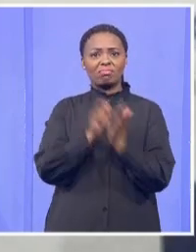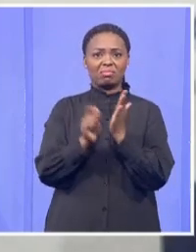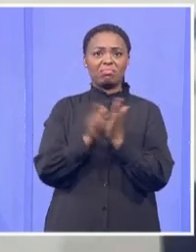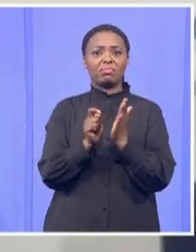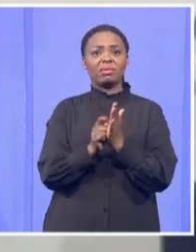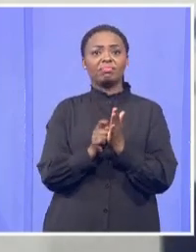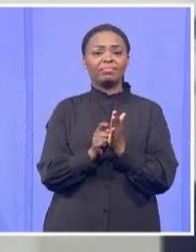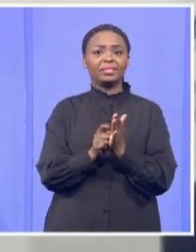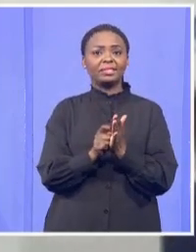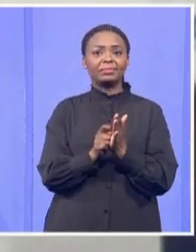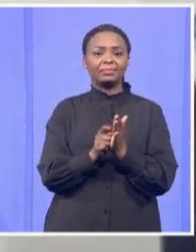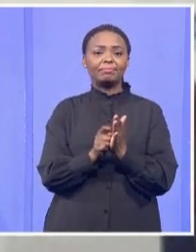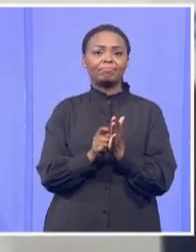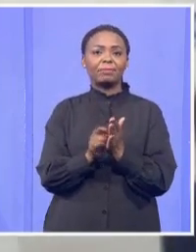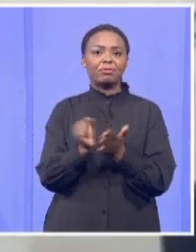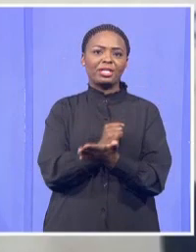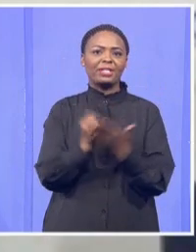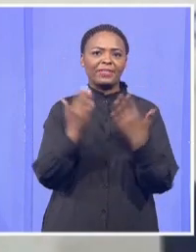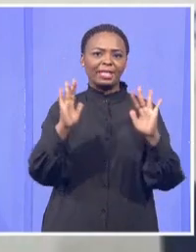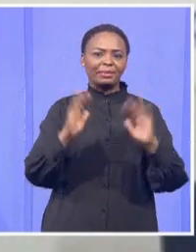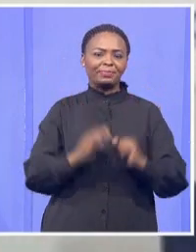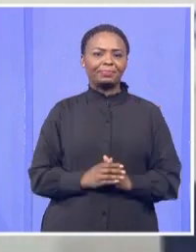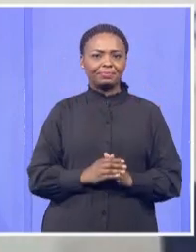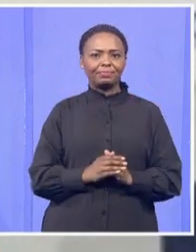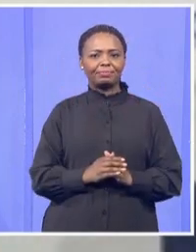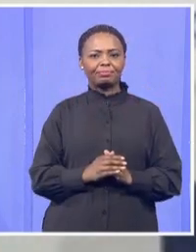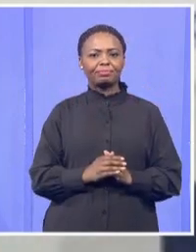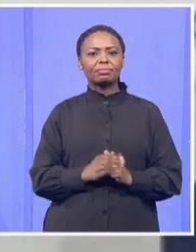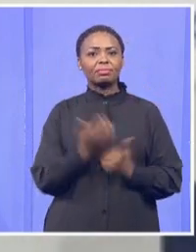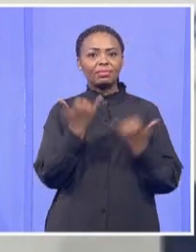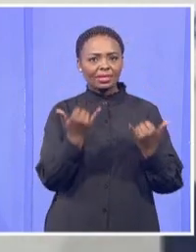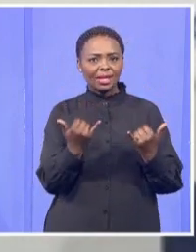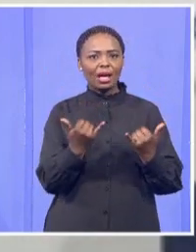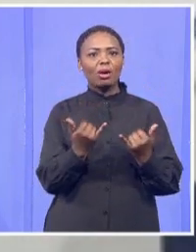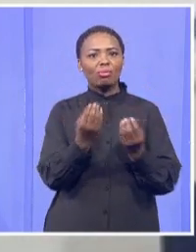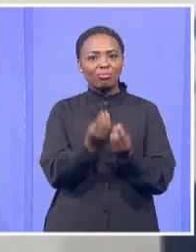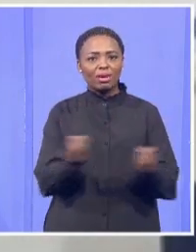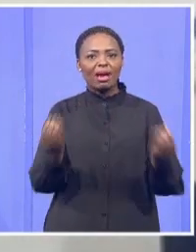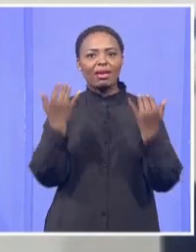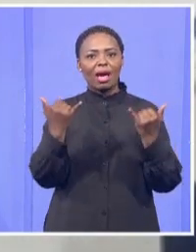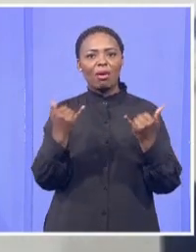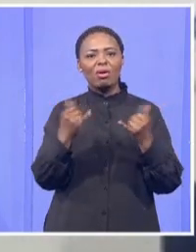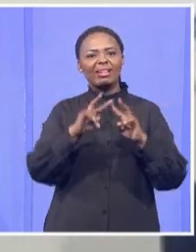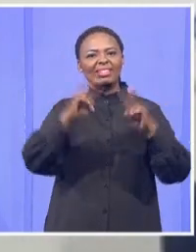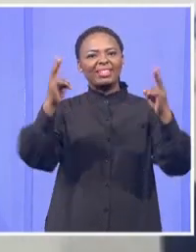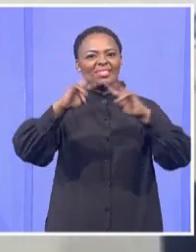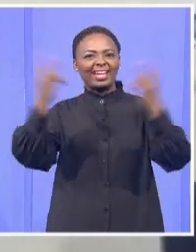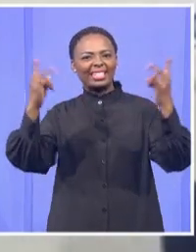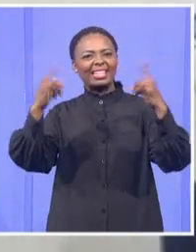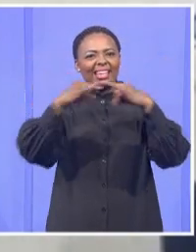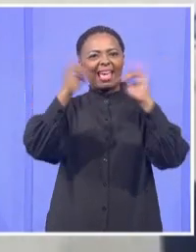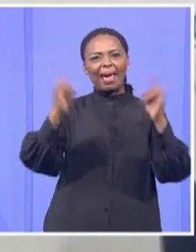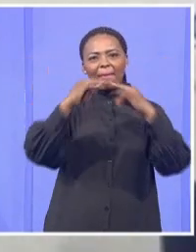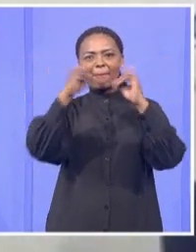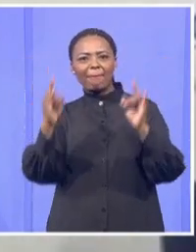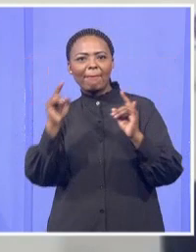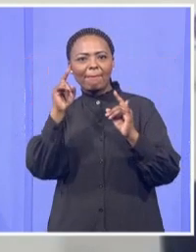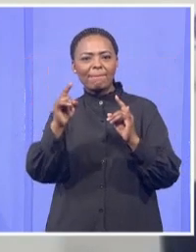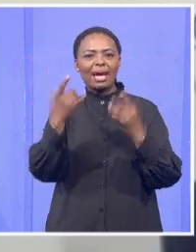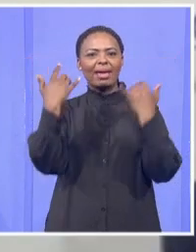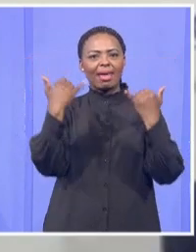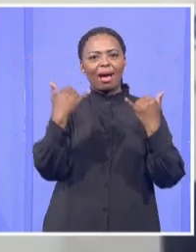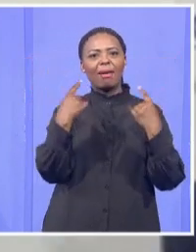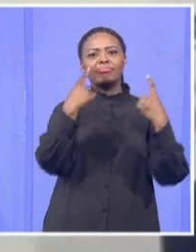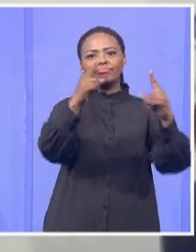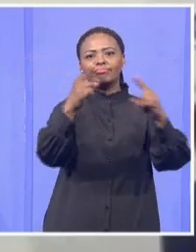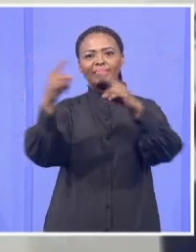We are taking all our children this school holidays to various camps. So they're already there, but our